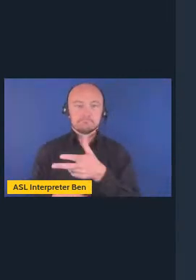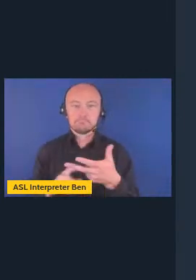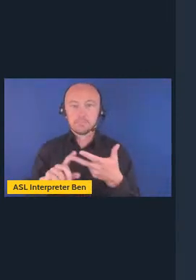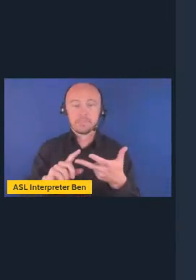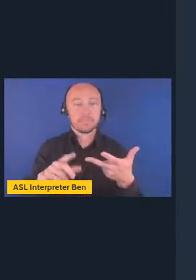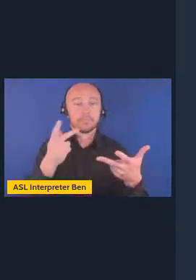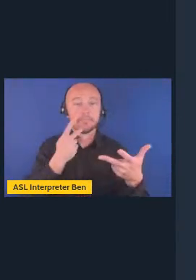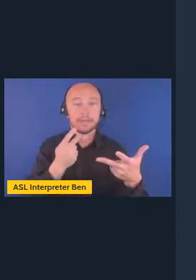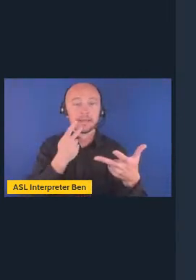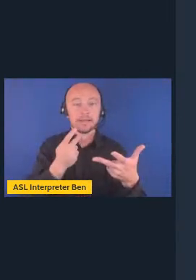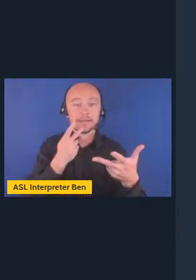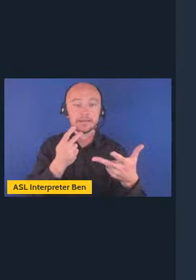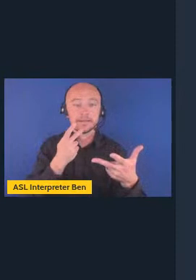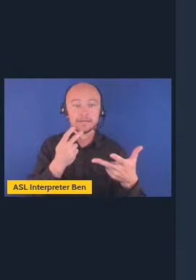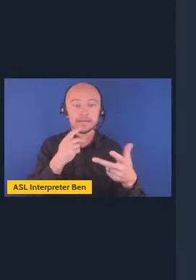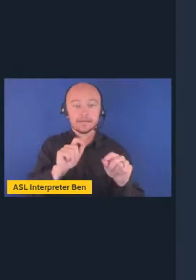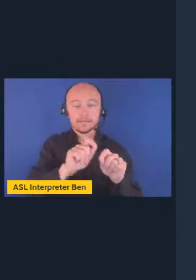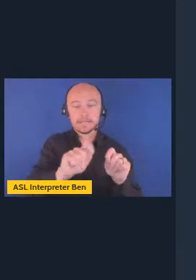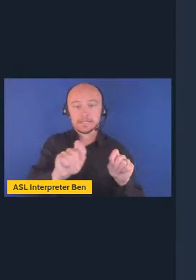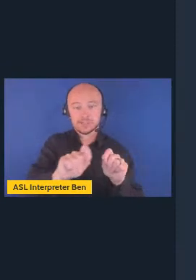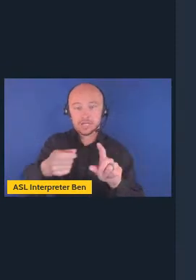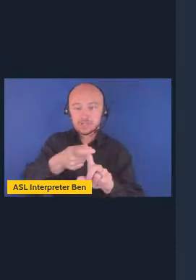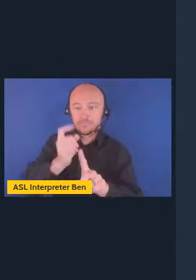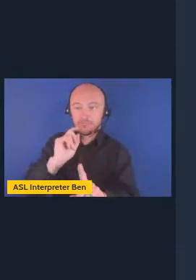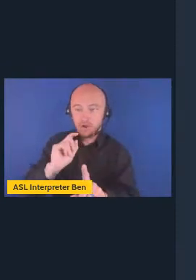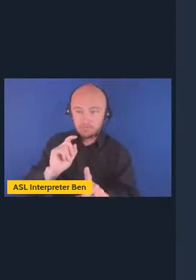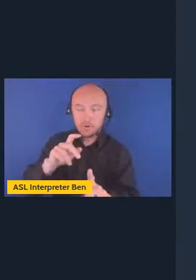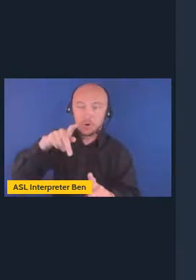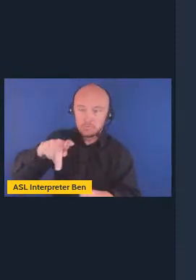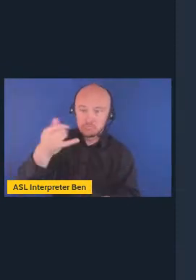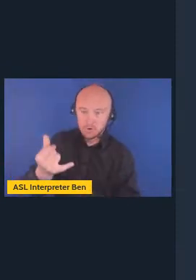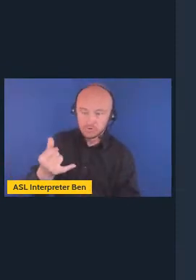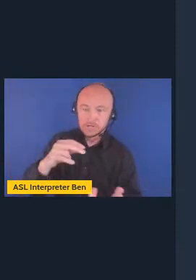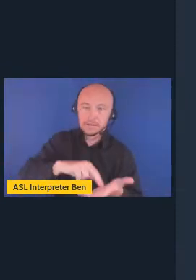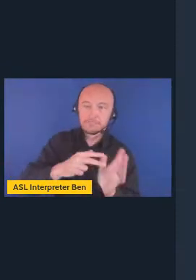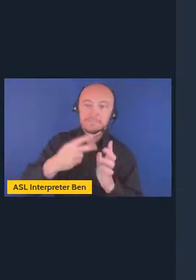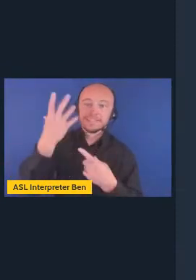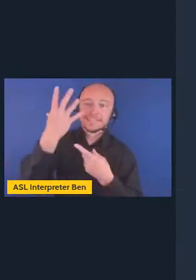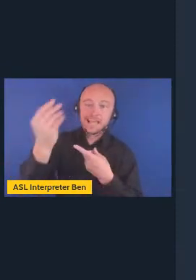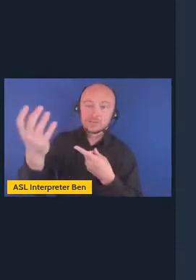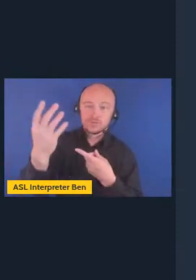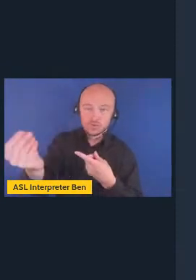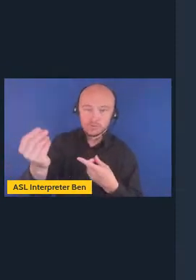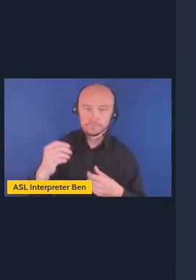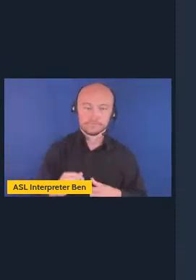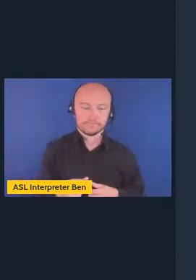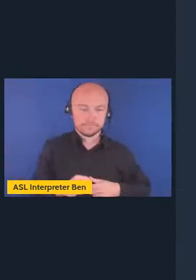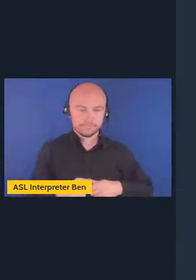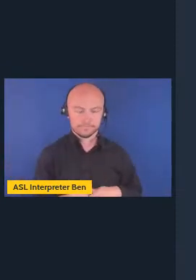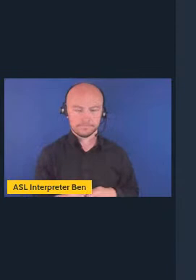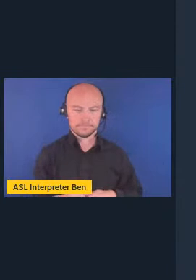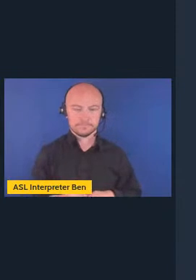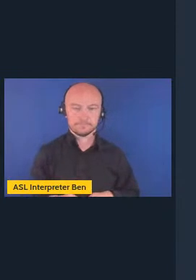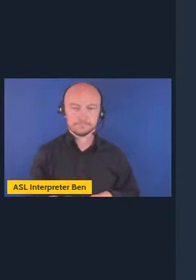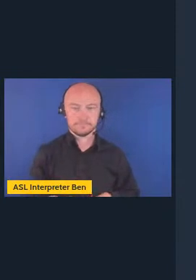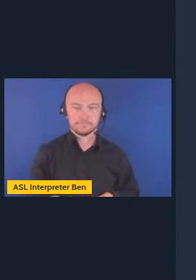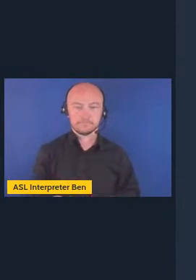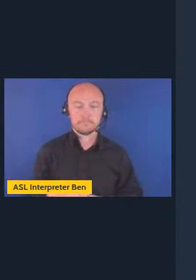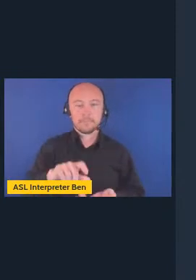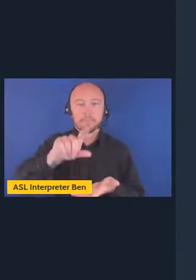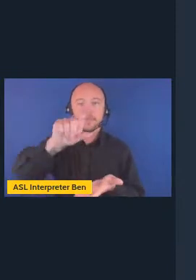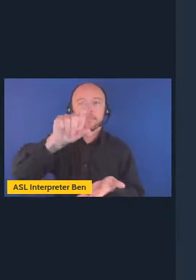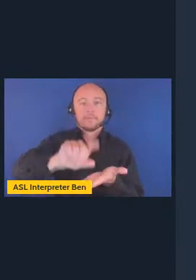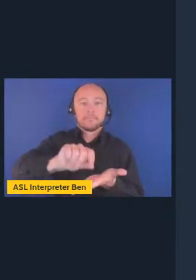pink here, -- from, is telling Projen to use an external project type. The package is published to a